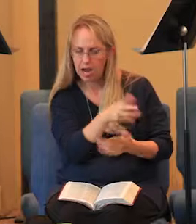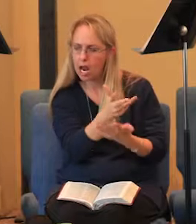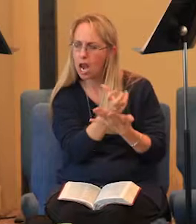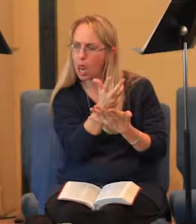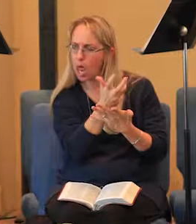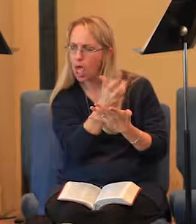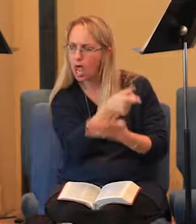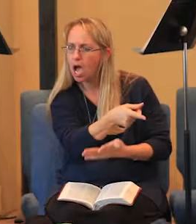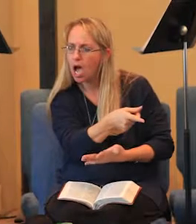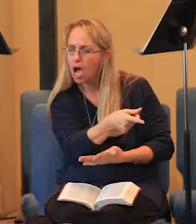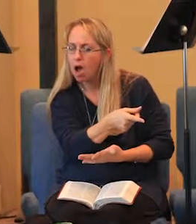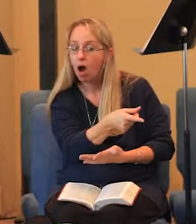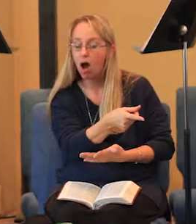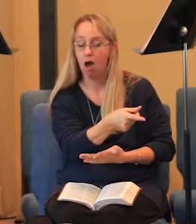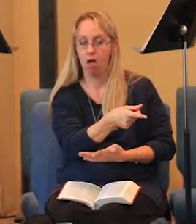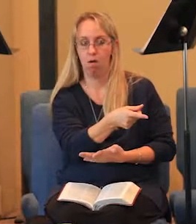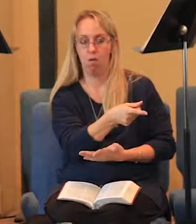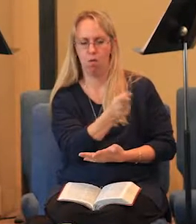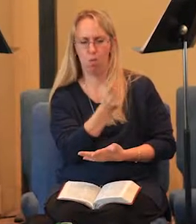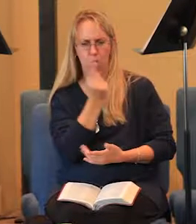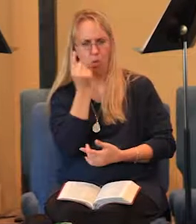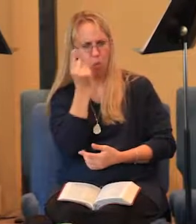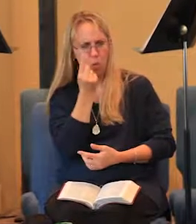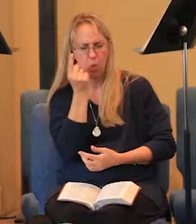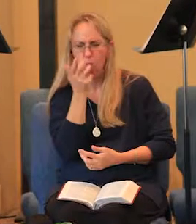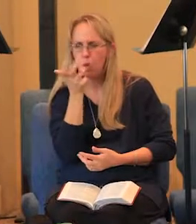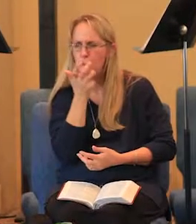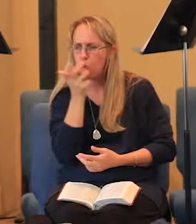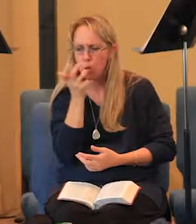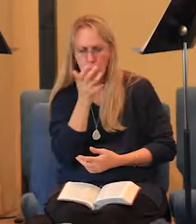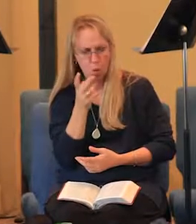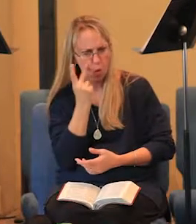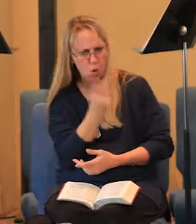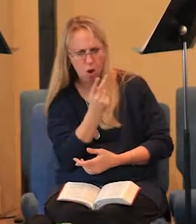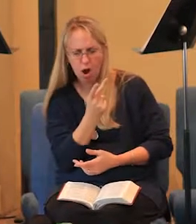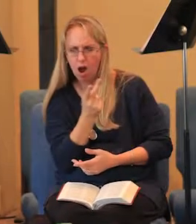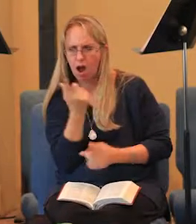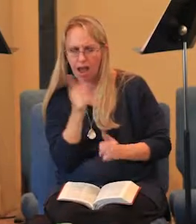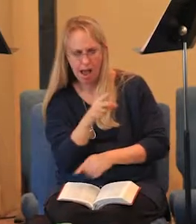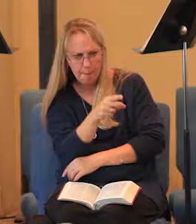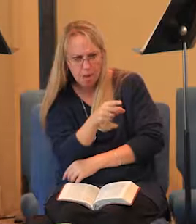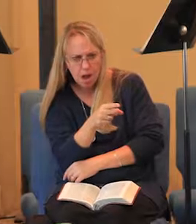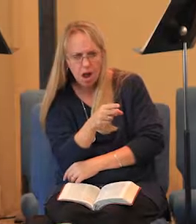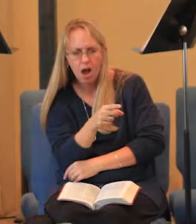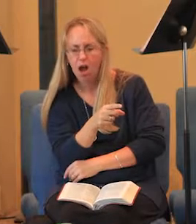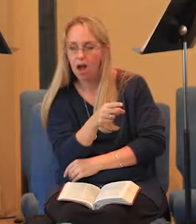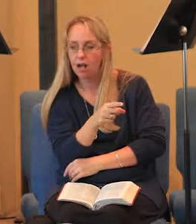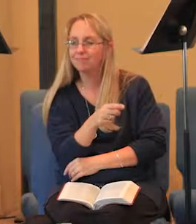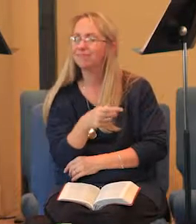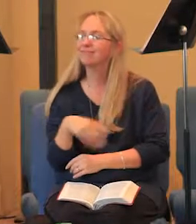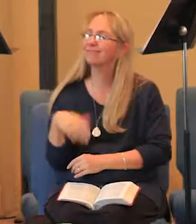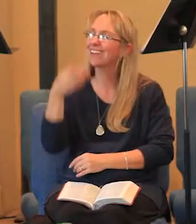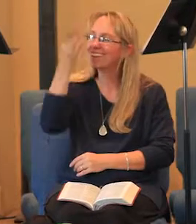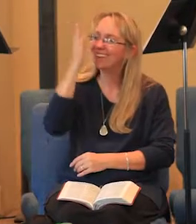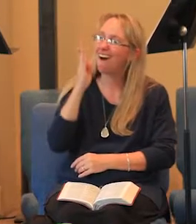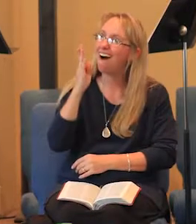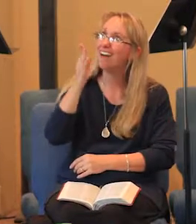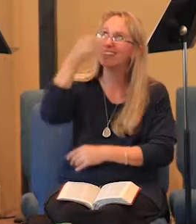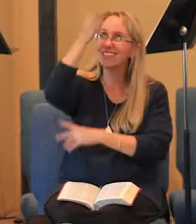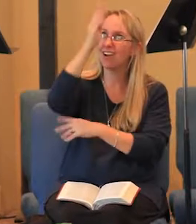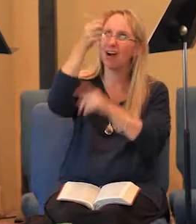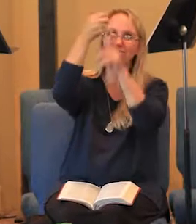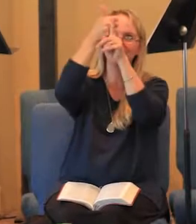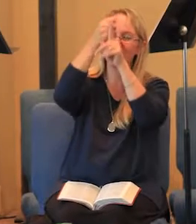to beg alms. And they were filled with wonder and amazement at what had happened to him. You know, God is the God of